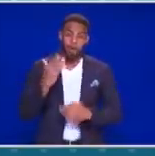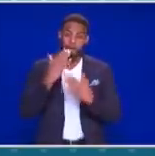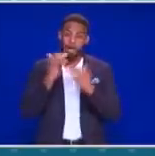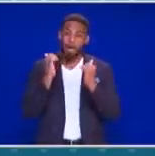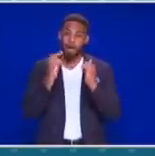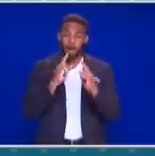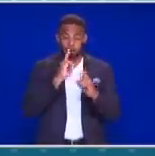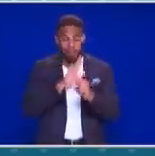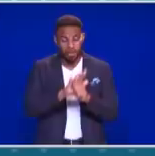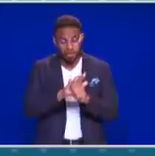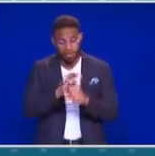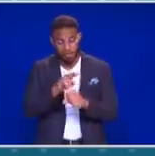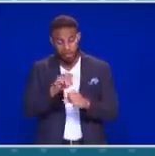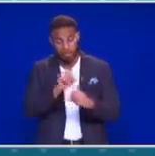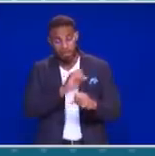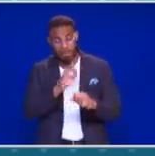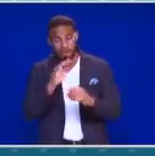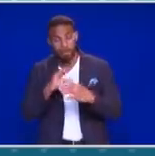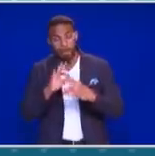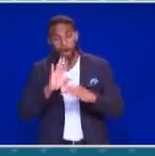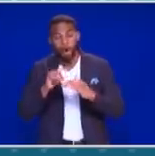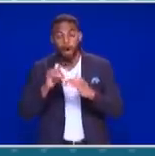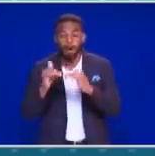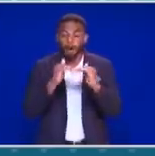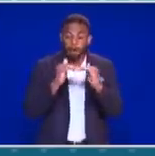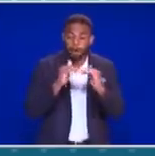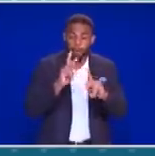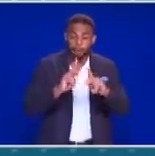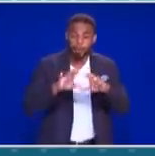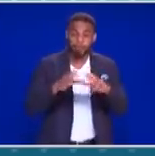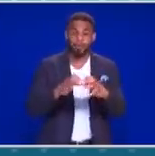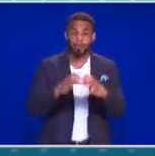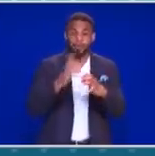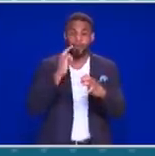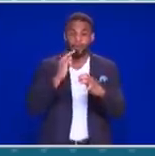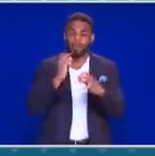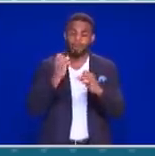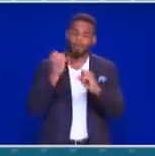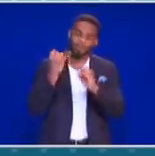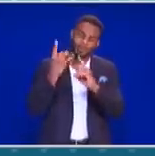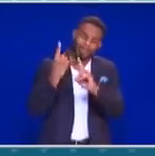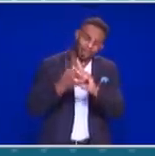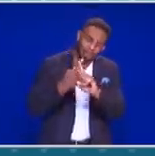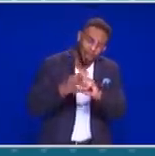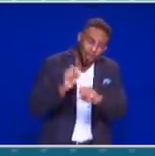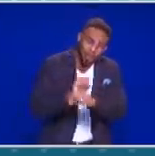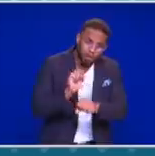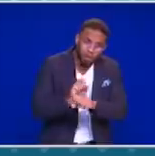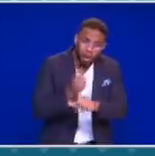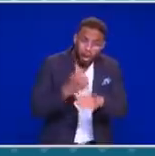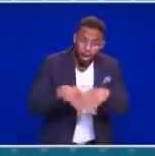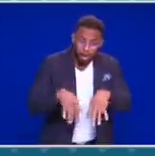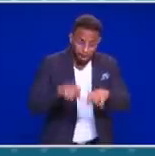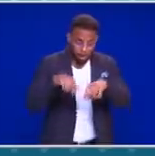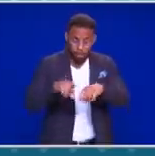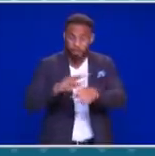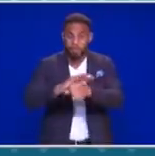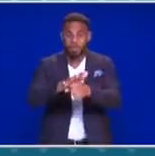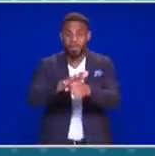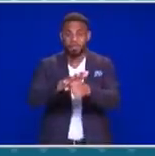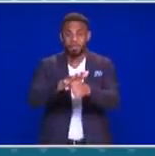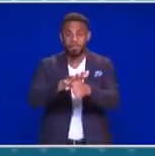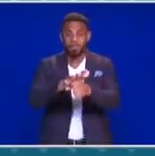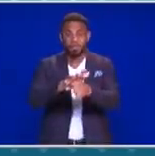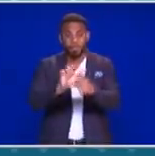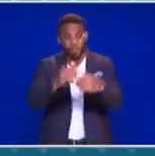dedicated census staff and especially our colleagues in Population Division for the months and months of work undertaken during the pandemic